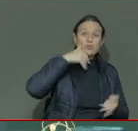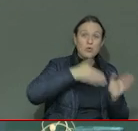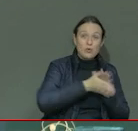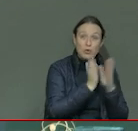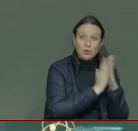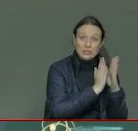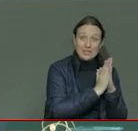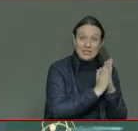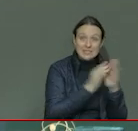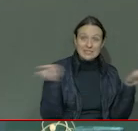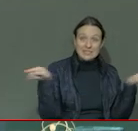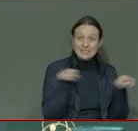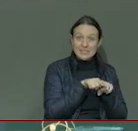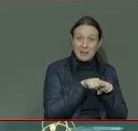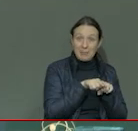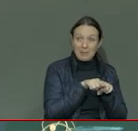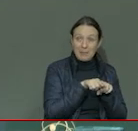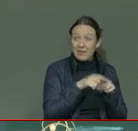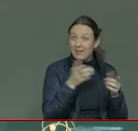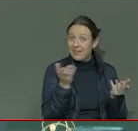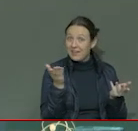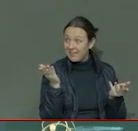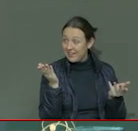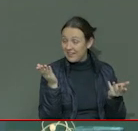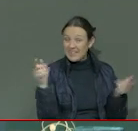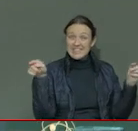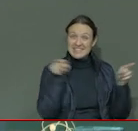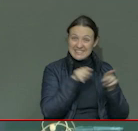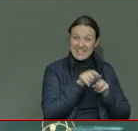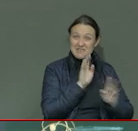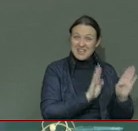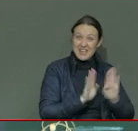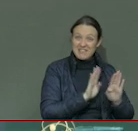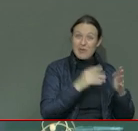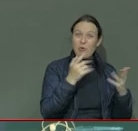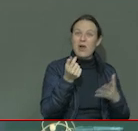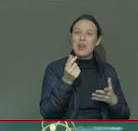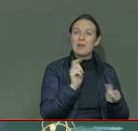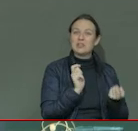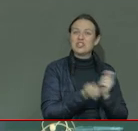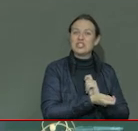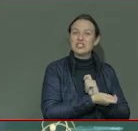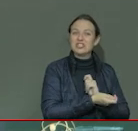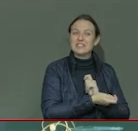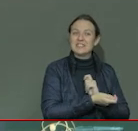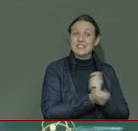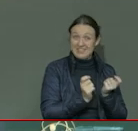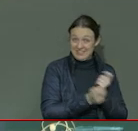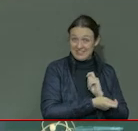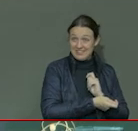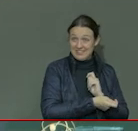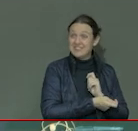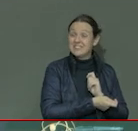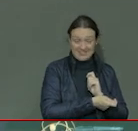hope you attend church, Mother's Day and everything. Would it be the same, or does it change a little? It changes